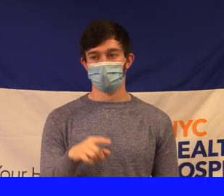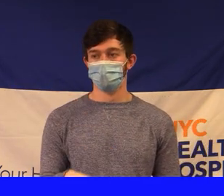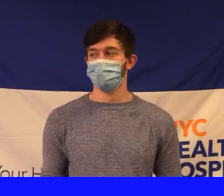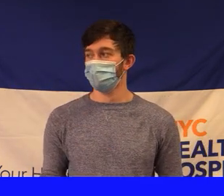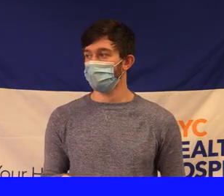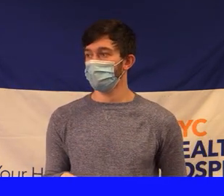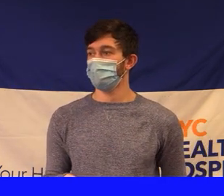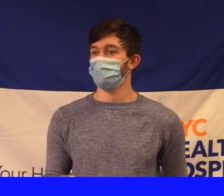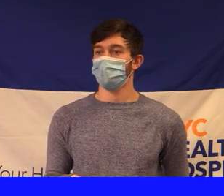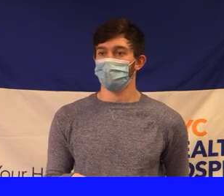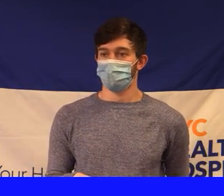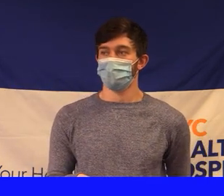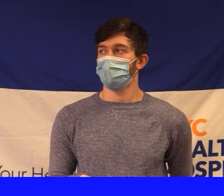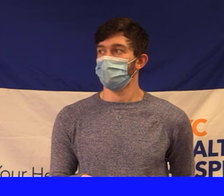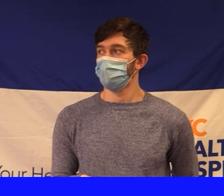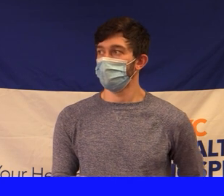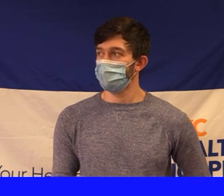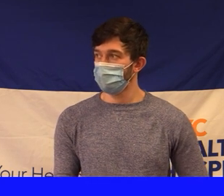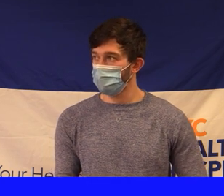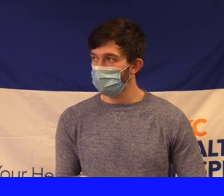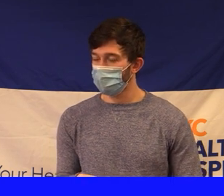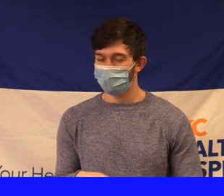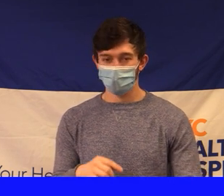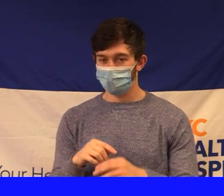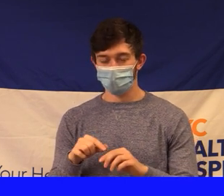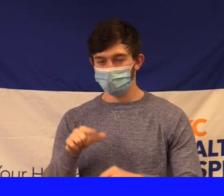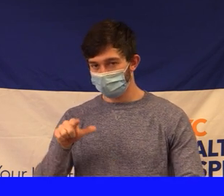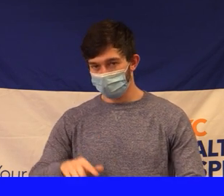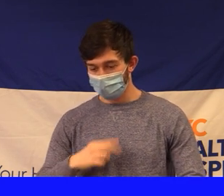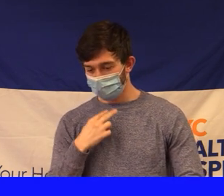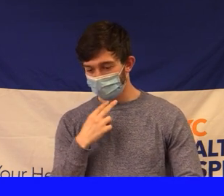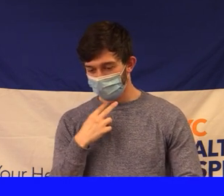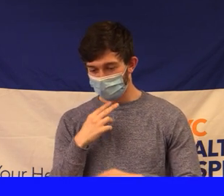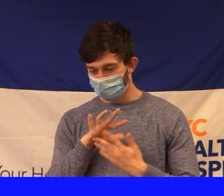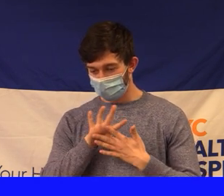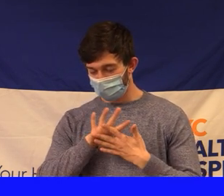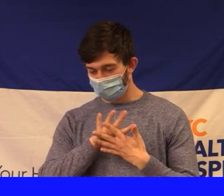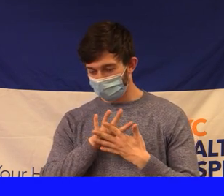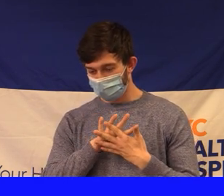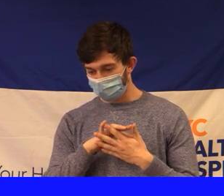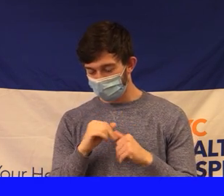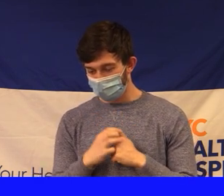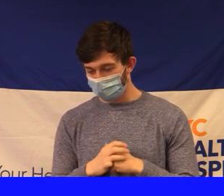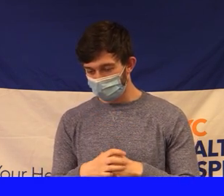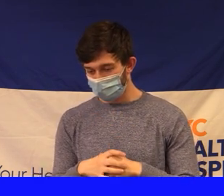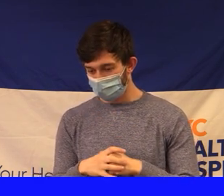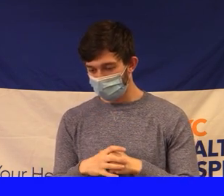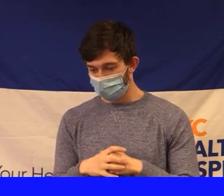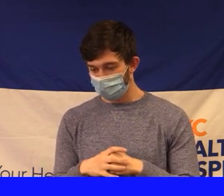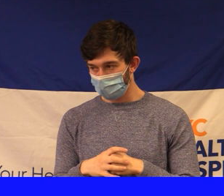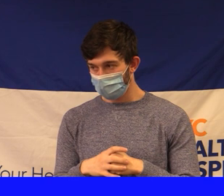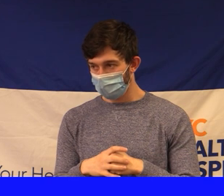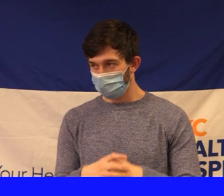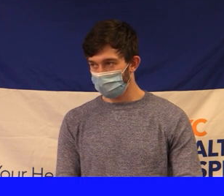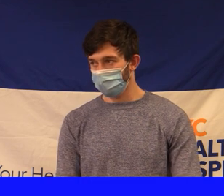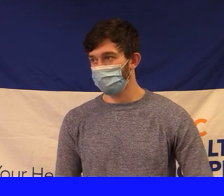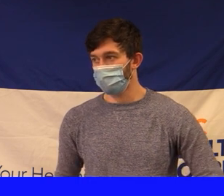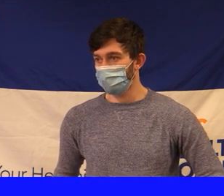that I should know actually, is this contract exclusive, meaning like if we wanted to work with another company, we could at any